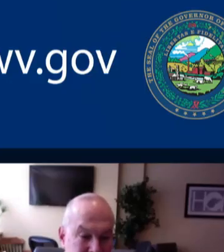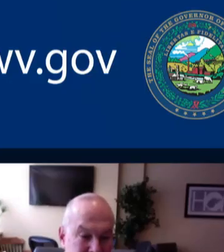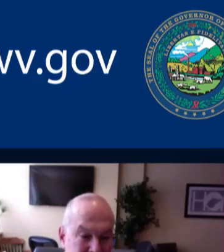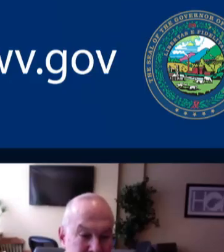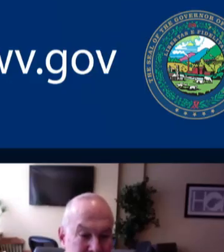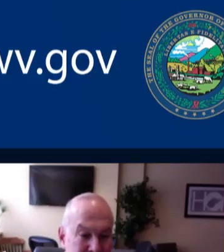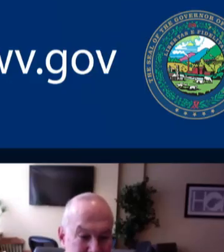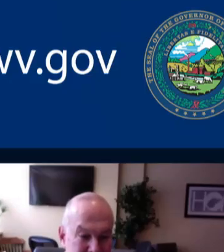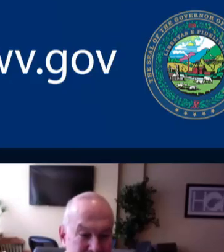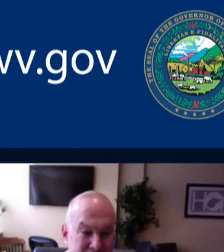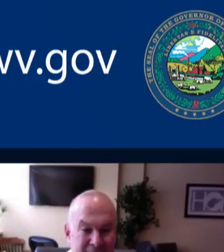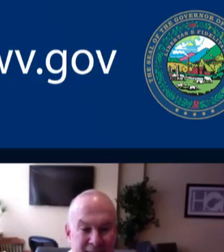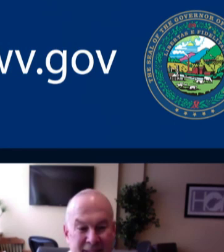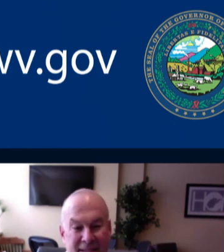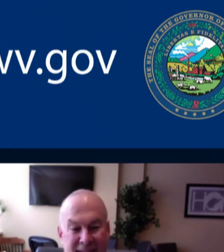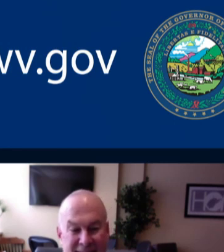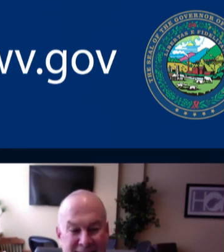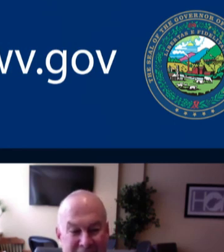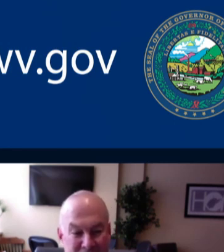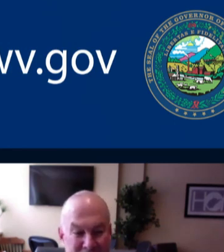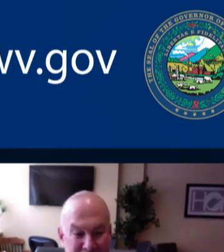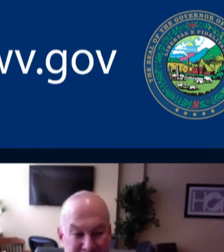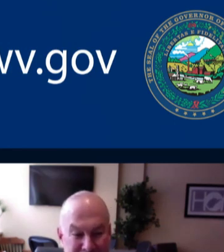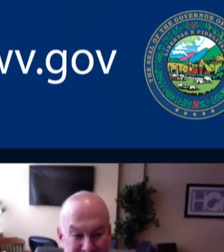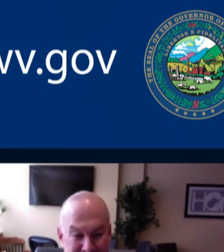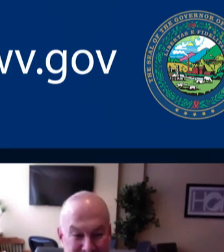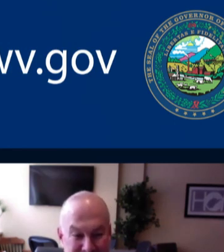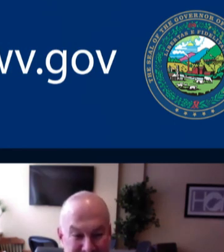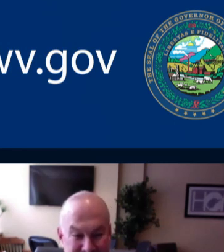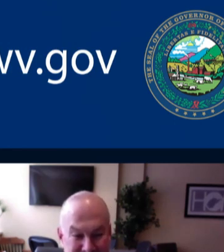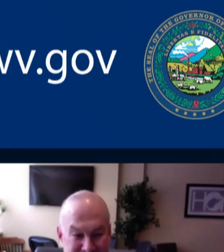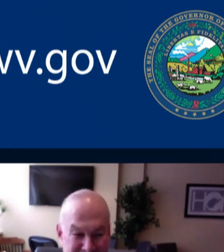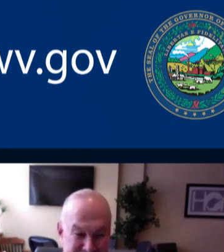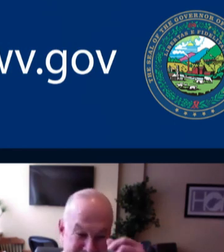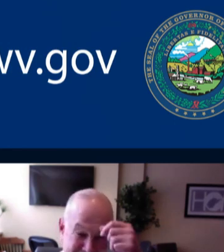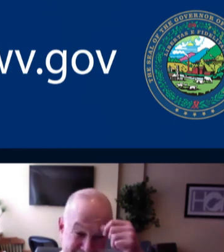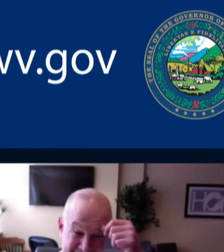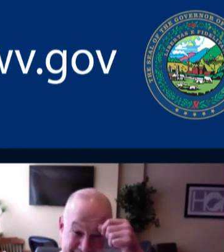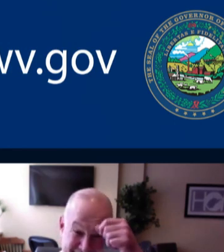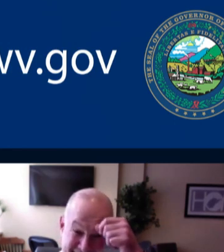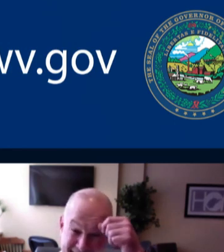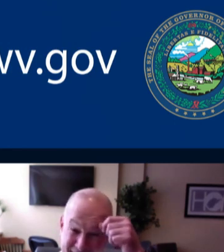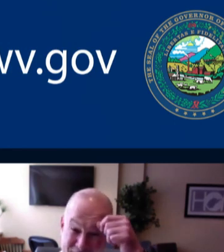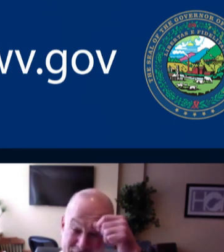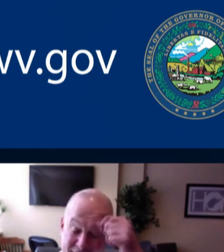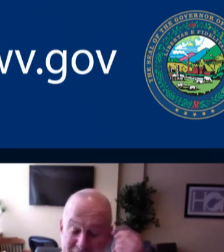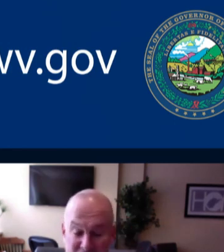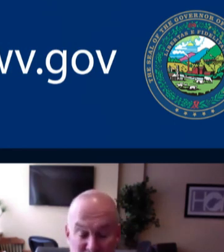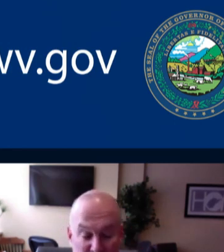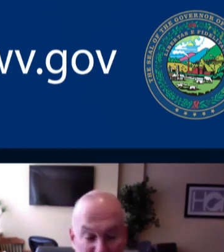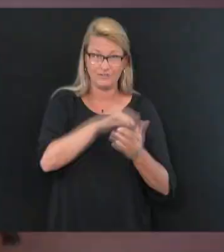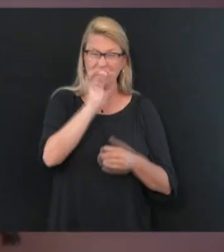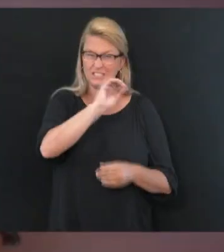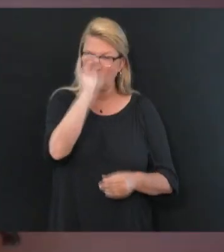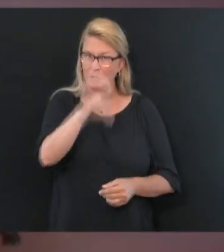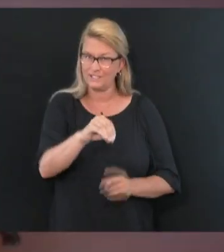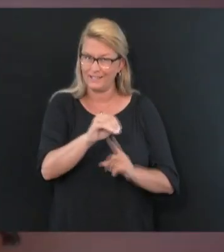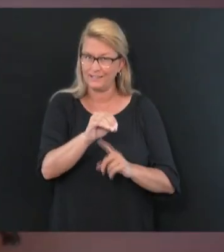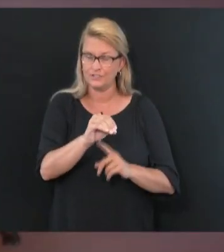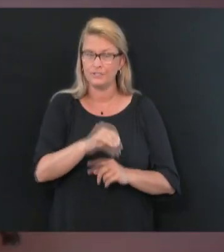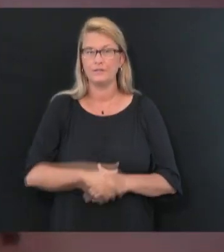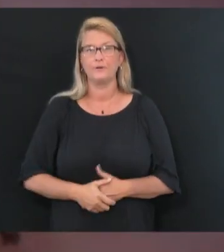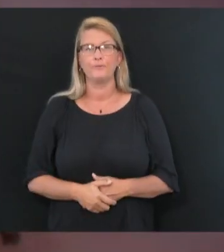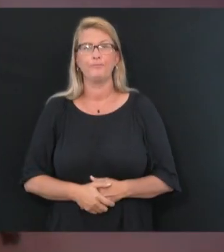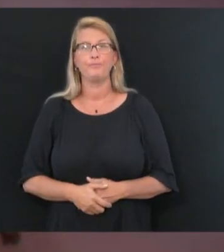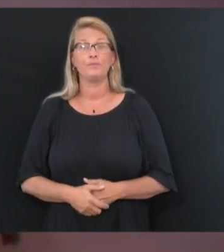Dr. Marsh, you explain that. It's Yeah. per 100,000, but Dr. Marsh will do it. Yeah, so what we